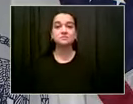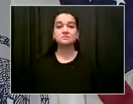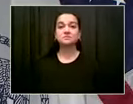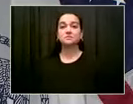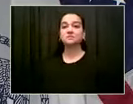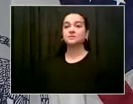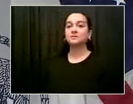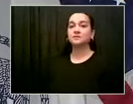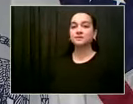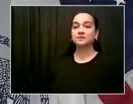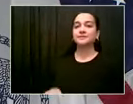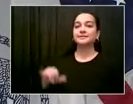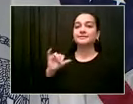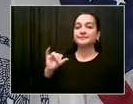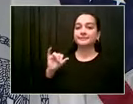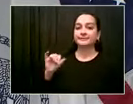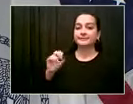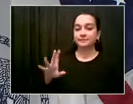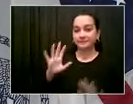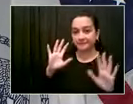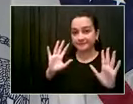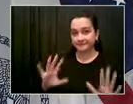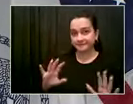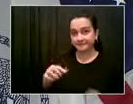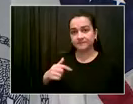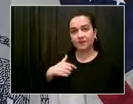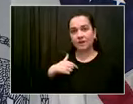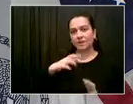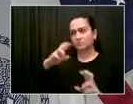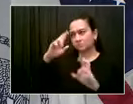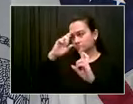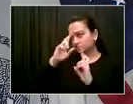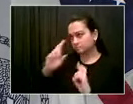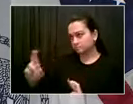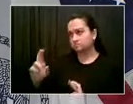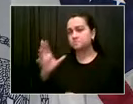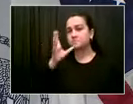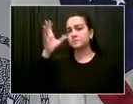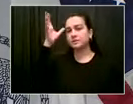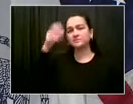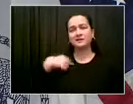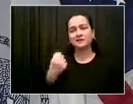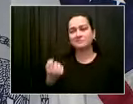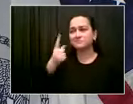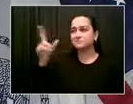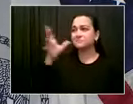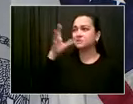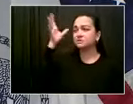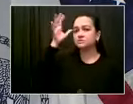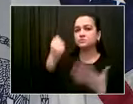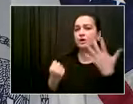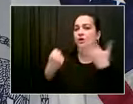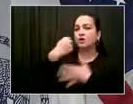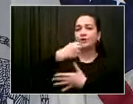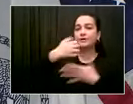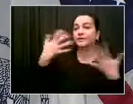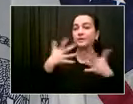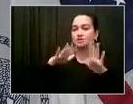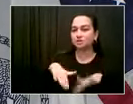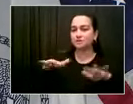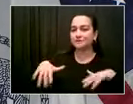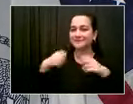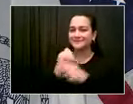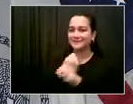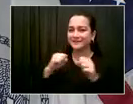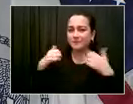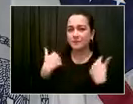their kids, but there's just overwhelming evidence now that things are changing rapidly for the better. I don't